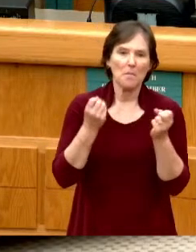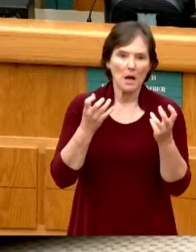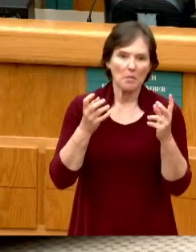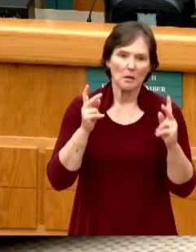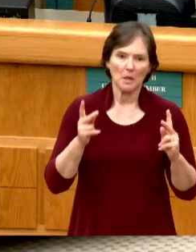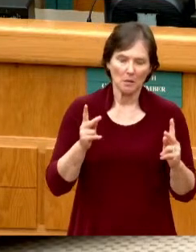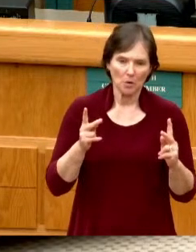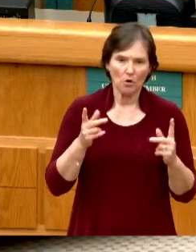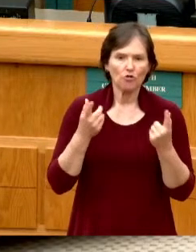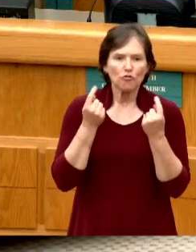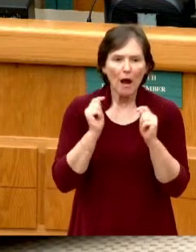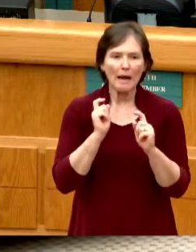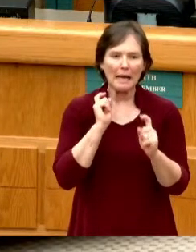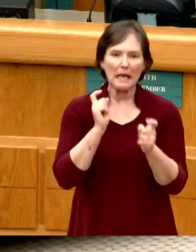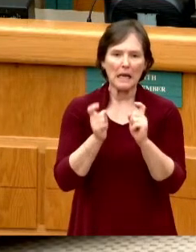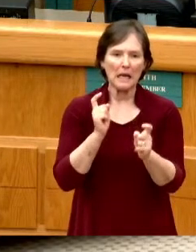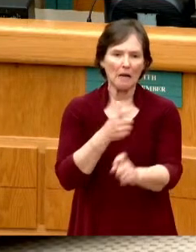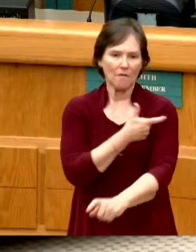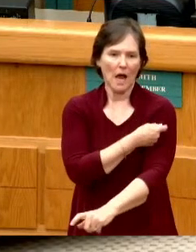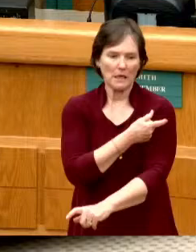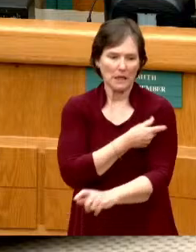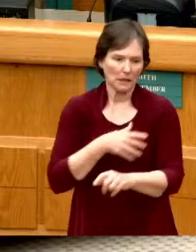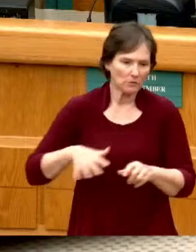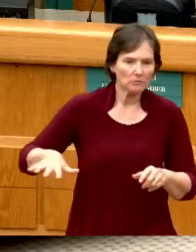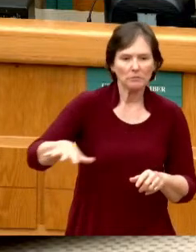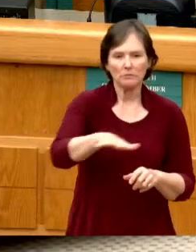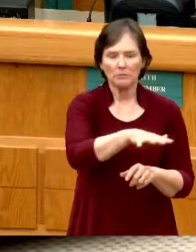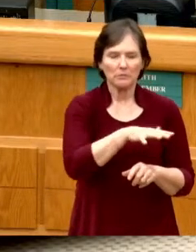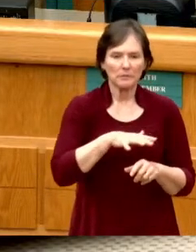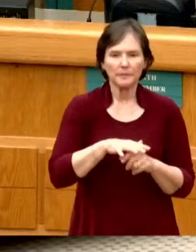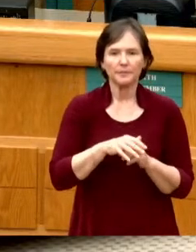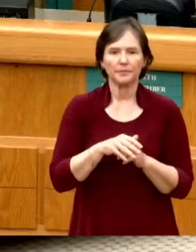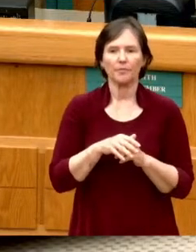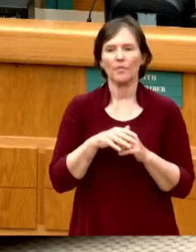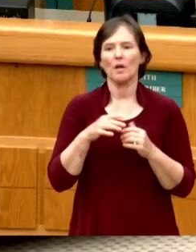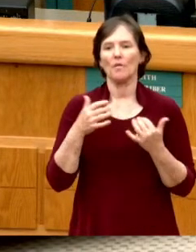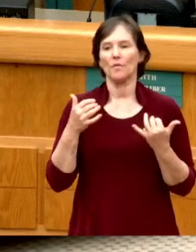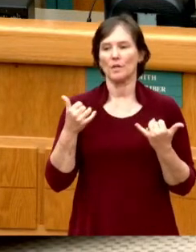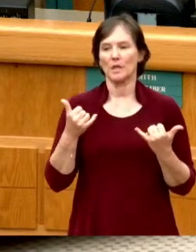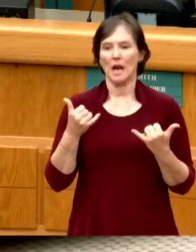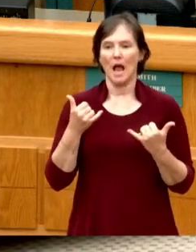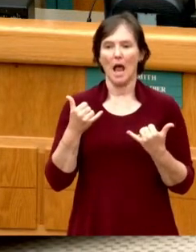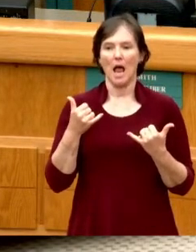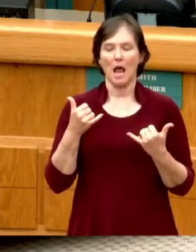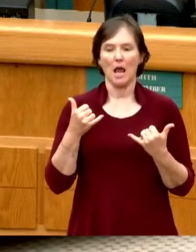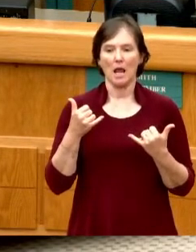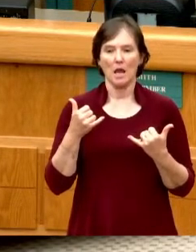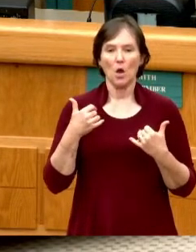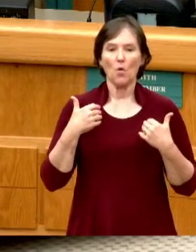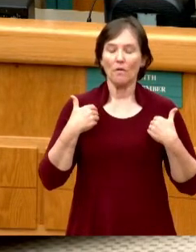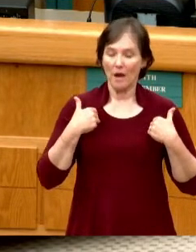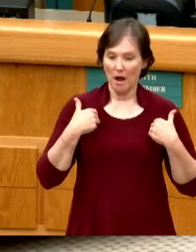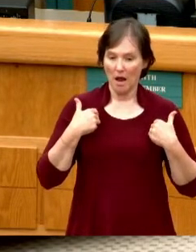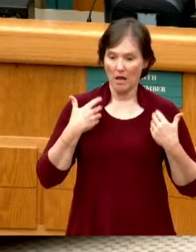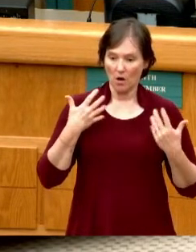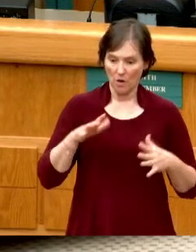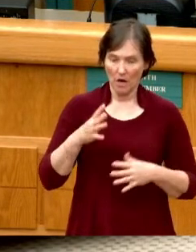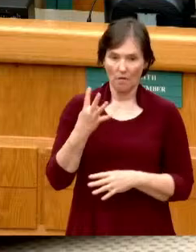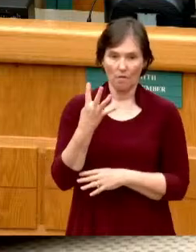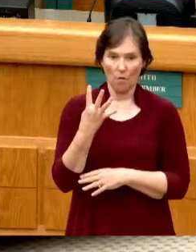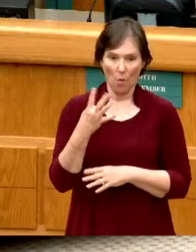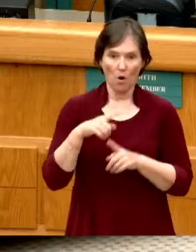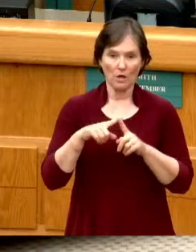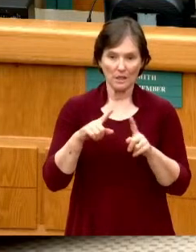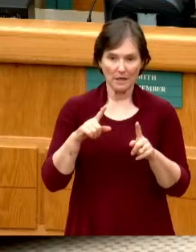to get vaccines into our community. So as of today, the health districts has had 4 COVID-19 mega